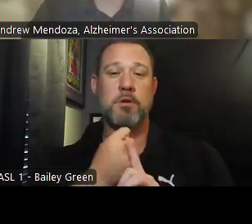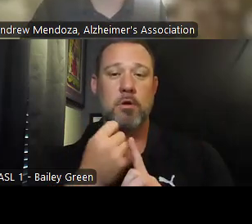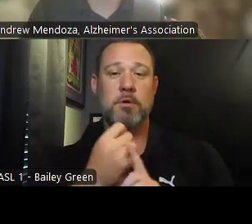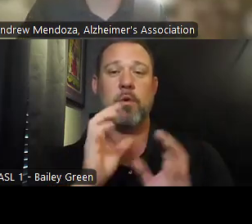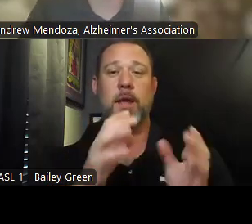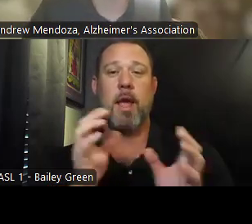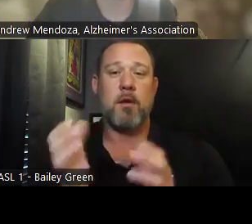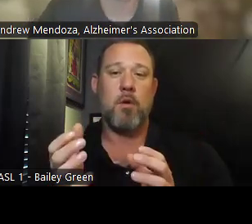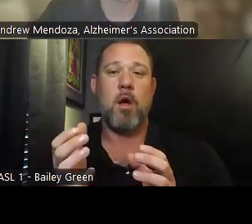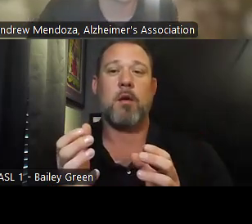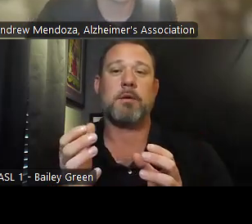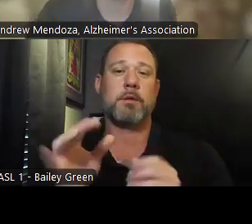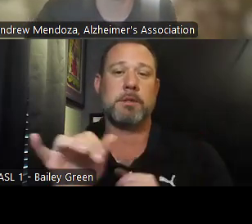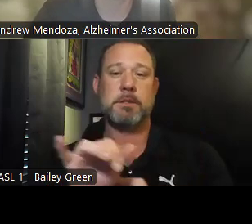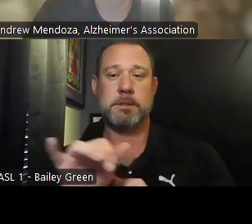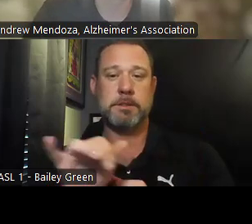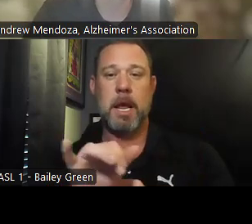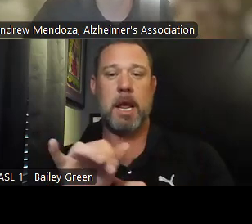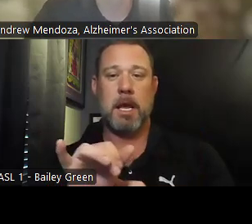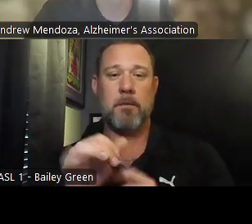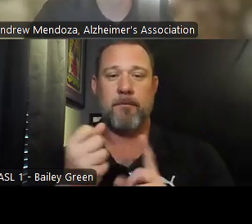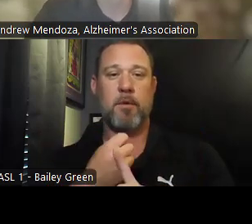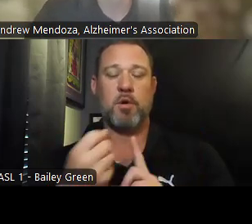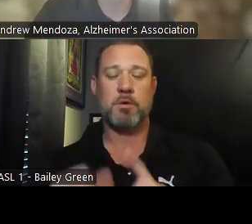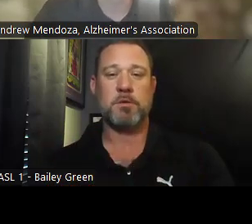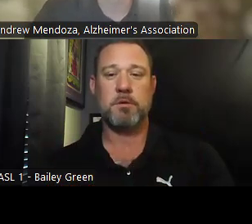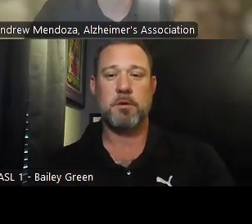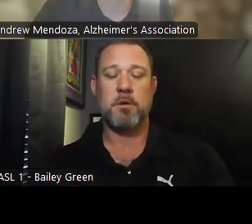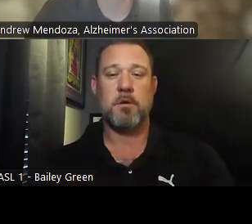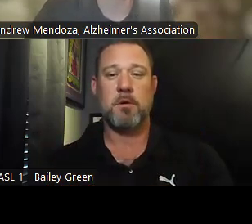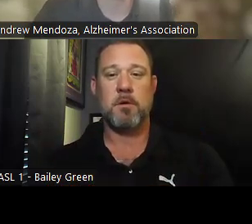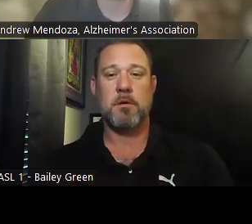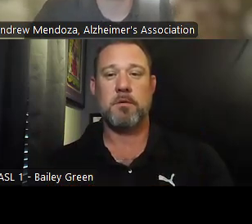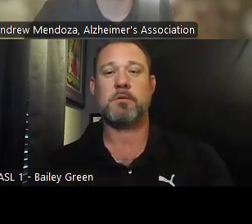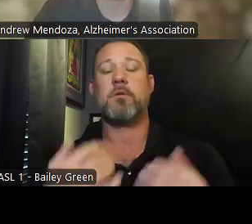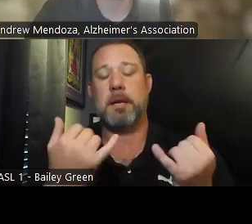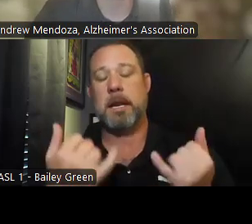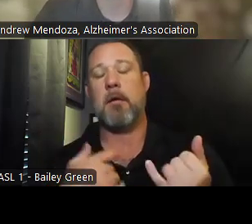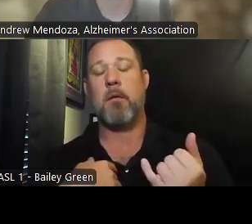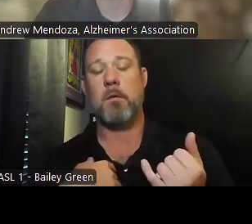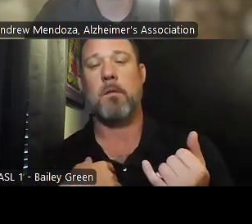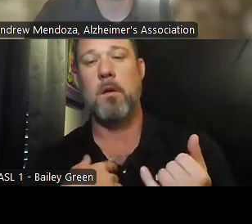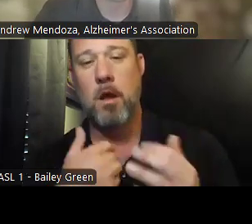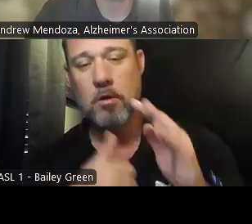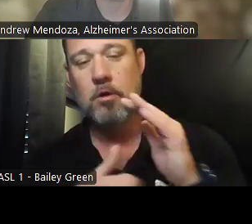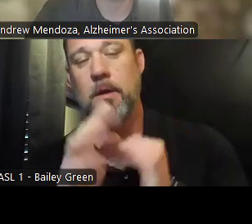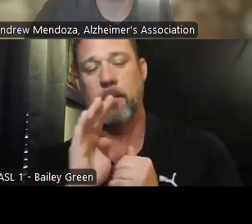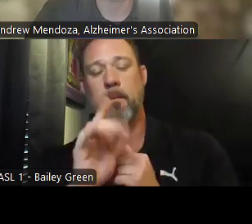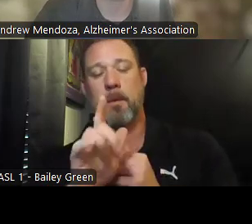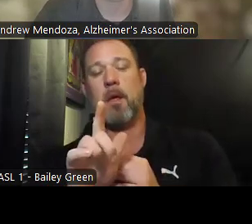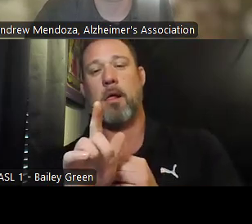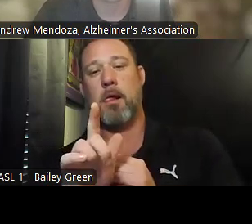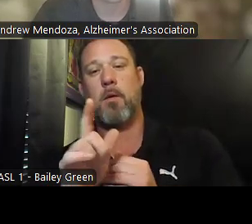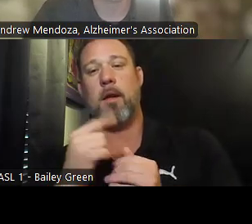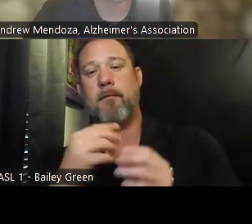categorized in the same category of abuse. So essentially now we would have, or under this bill, we would have a